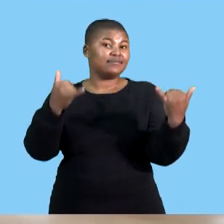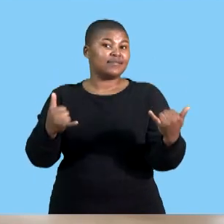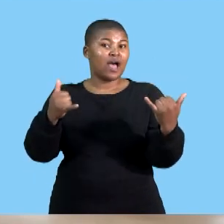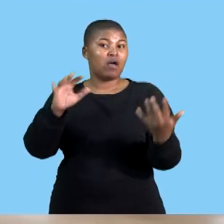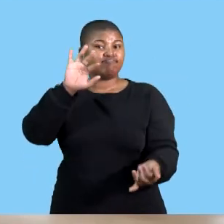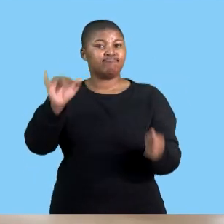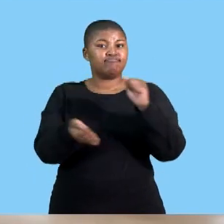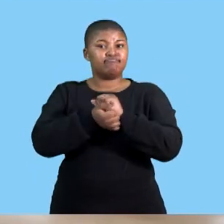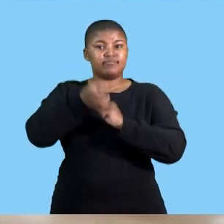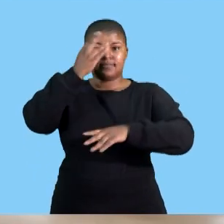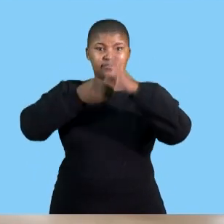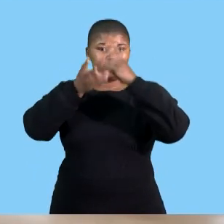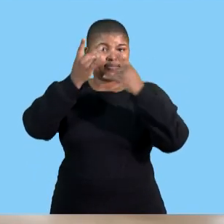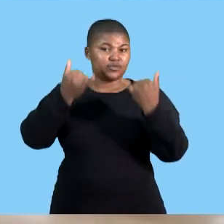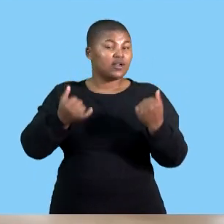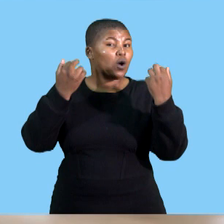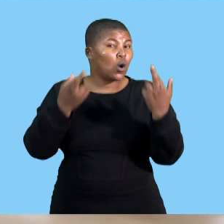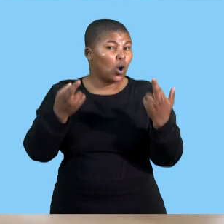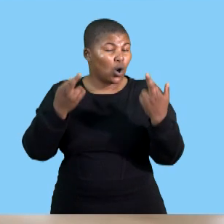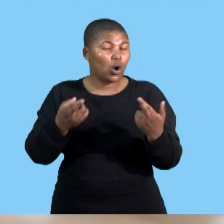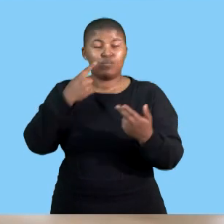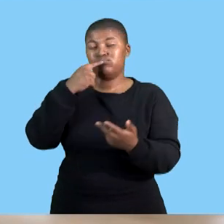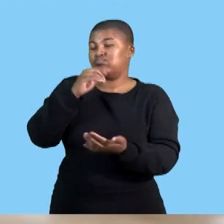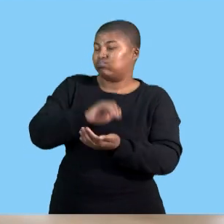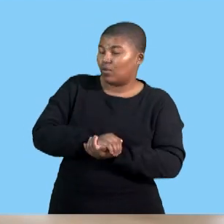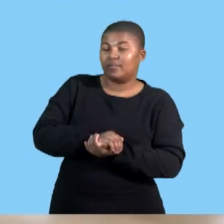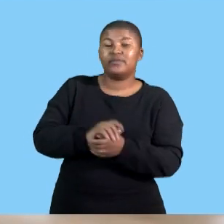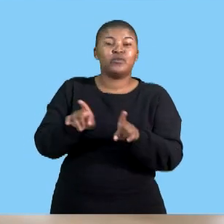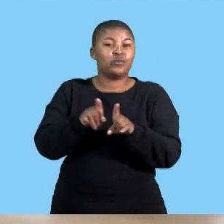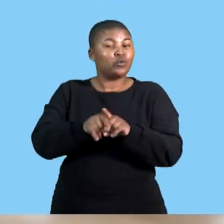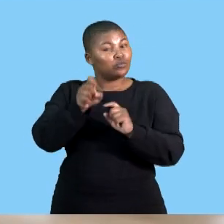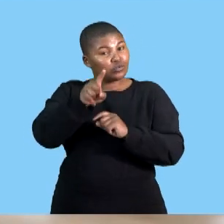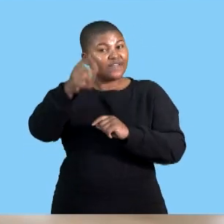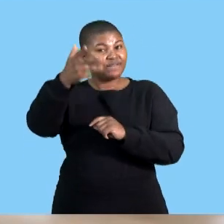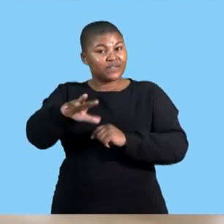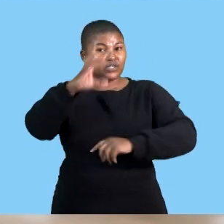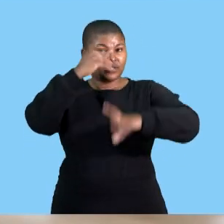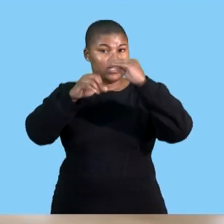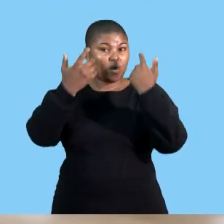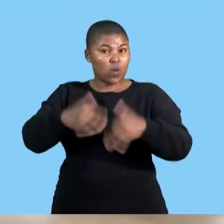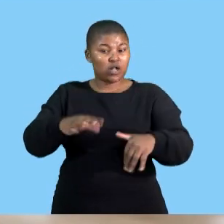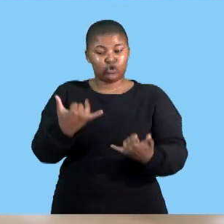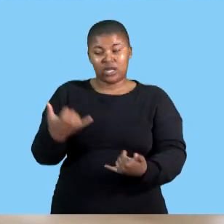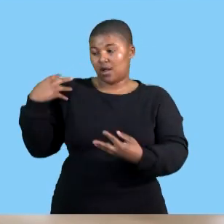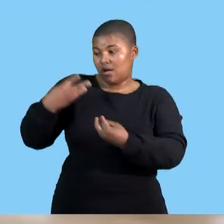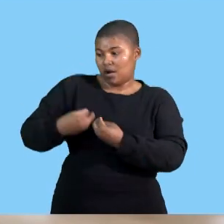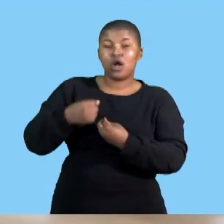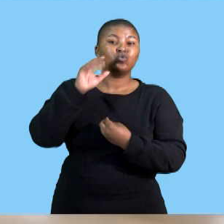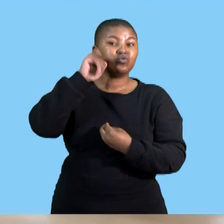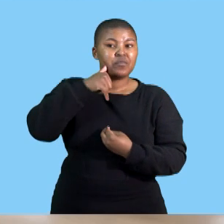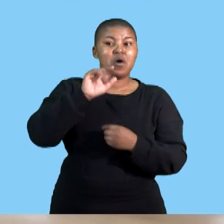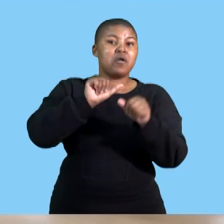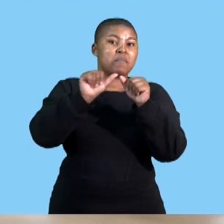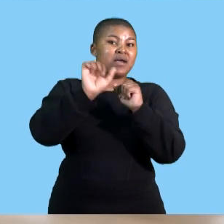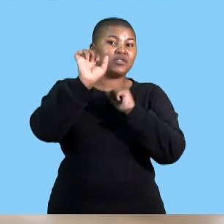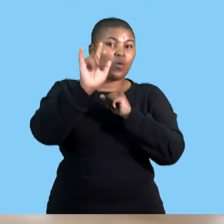That brings us to the end of our lesson. I just hope and wish that what you learned today does not nullify yesterday, but it